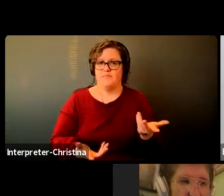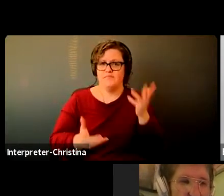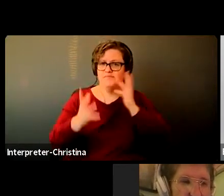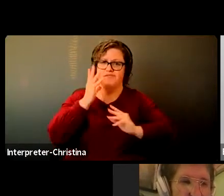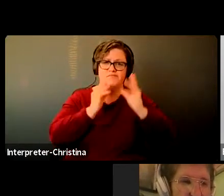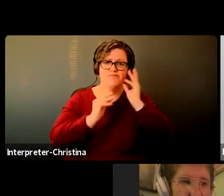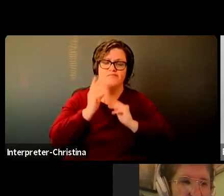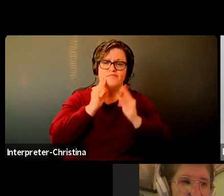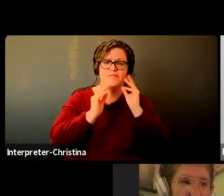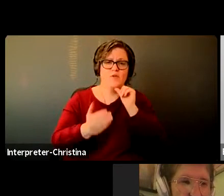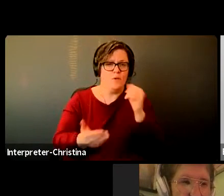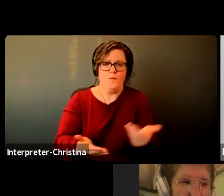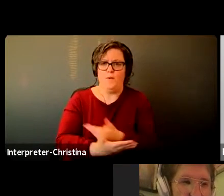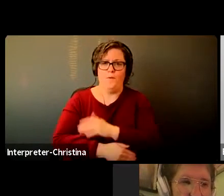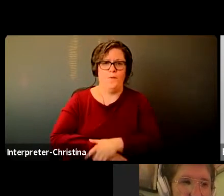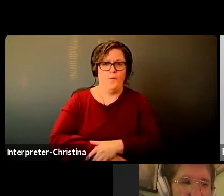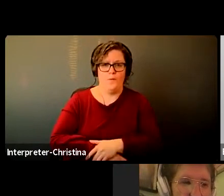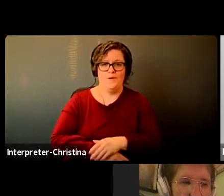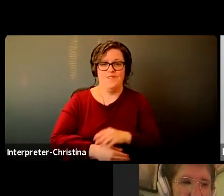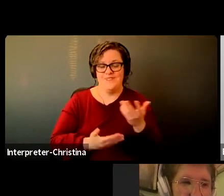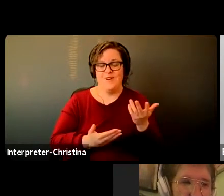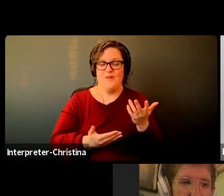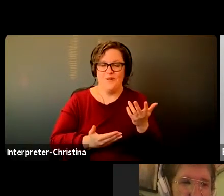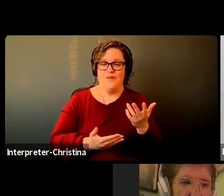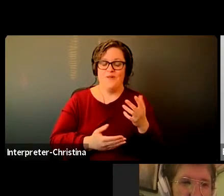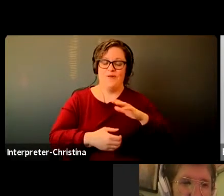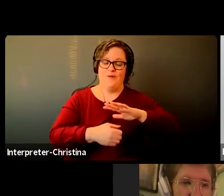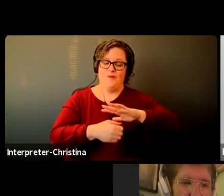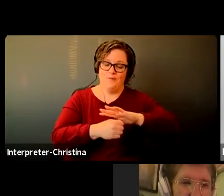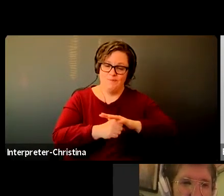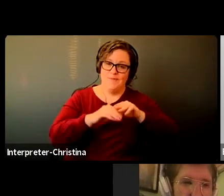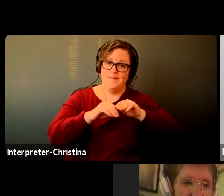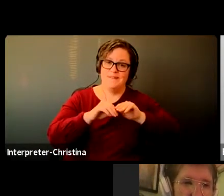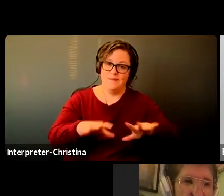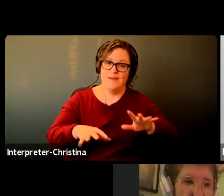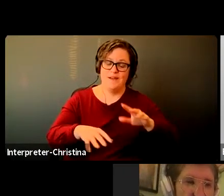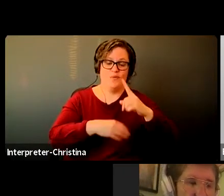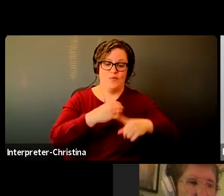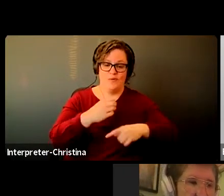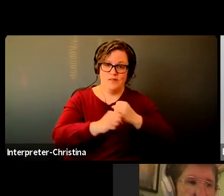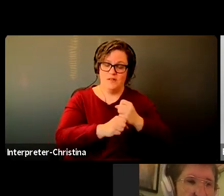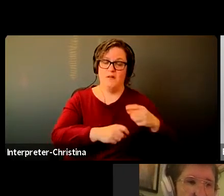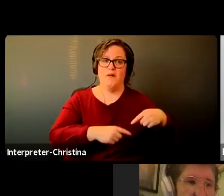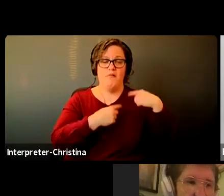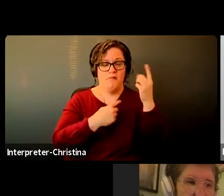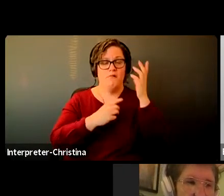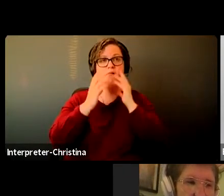into the pandemic, that where I feel this pandemic overhaul is not